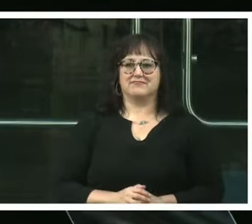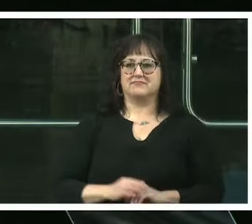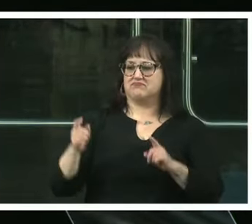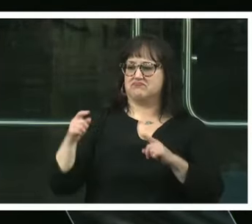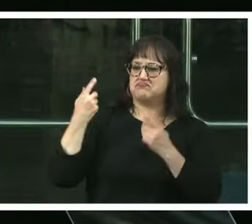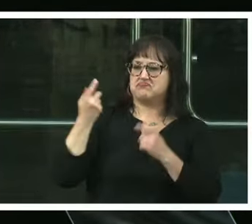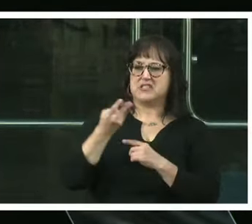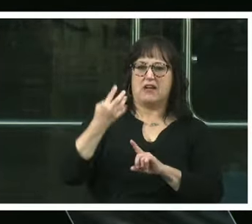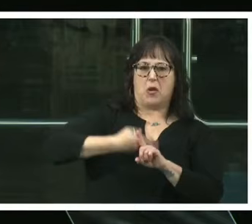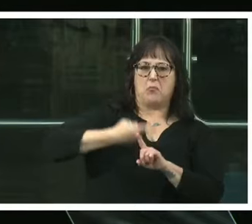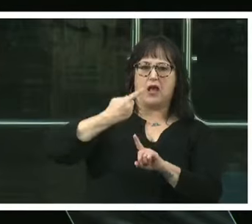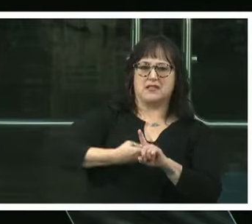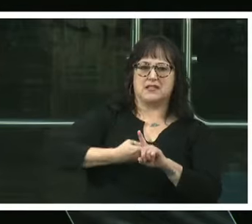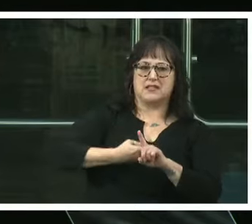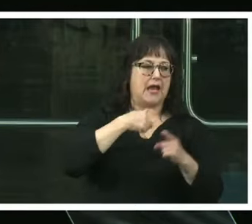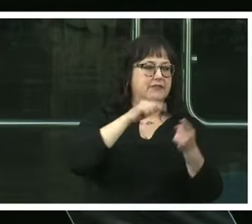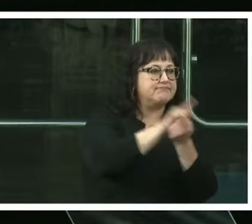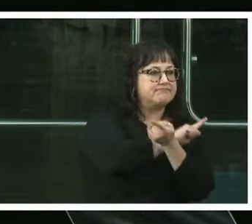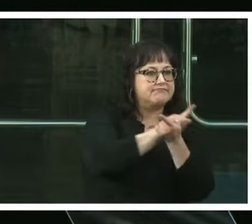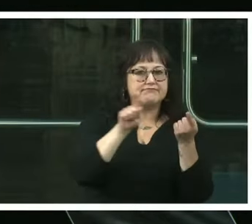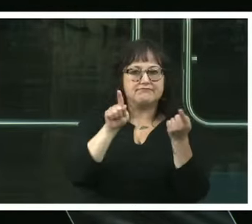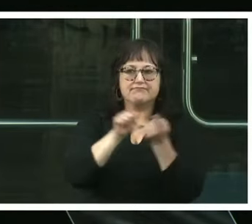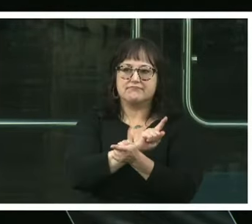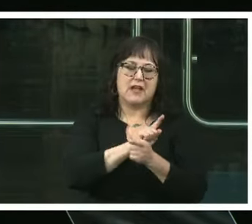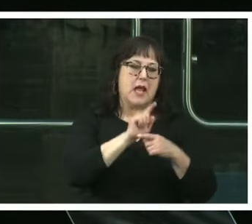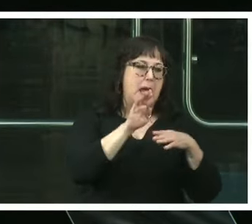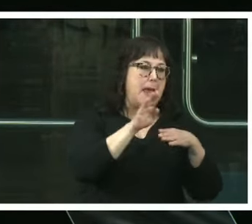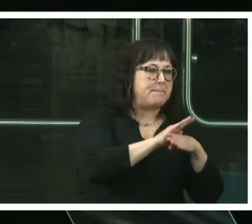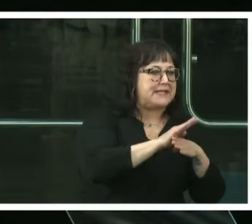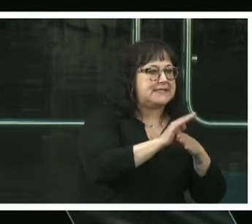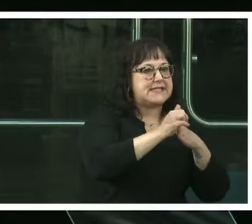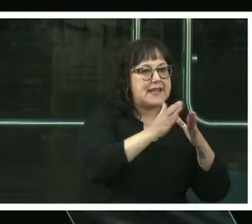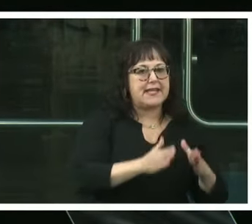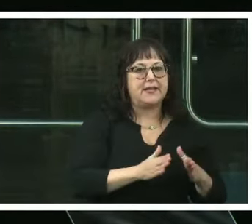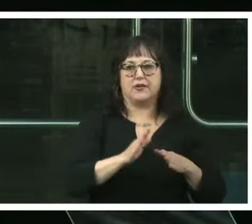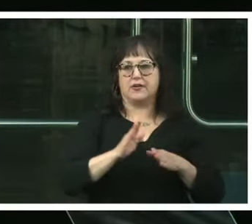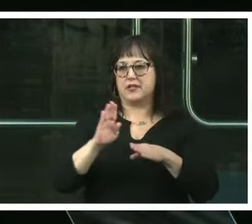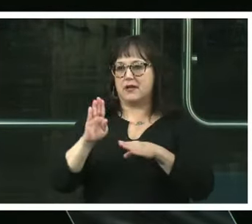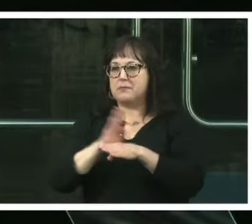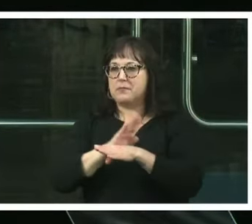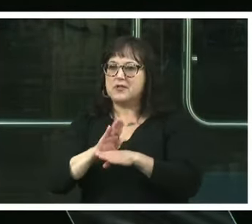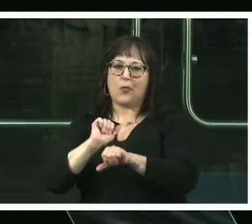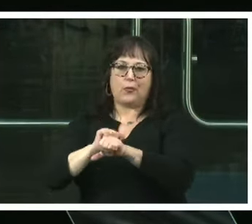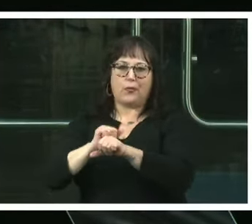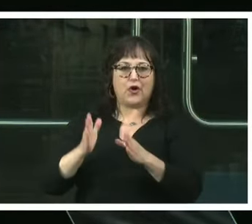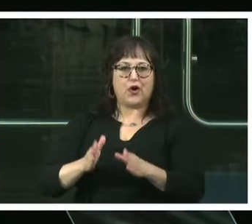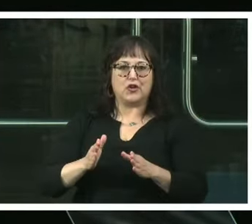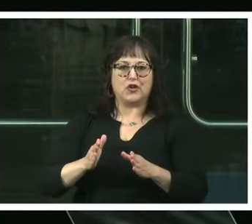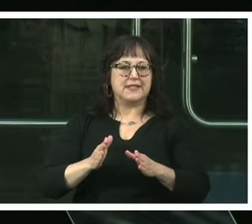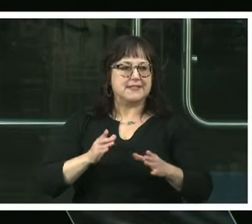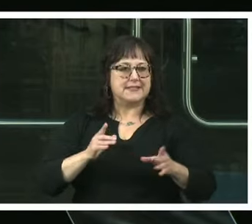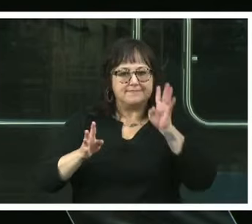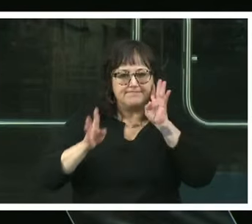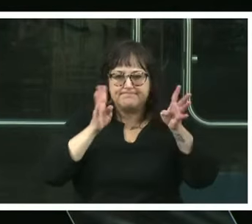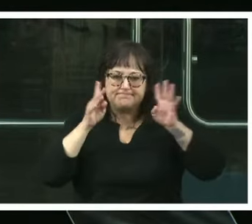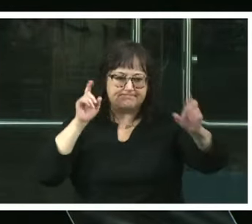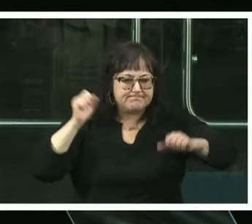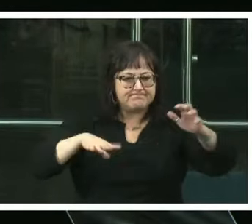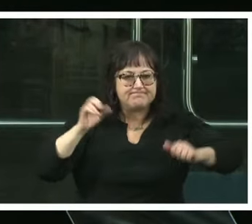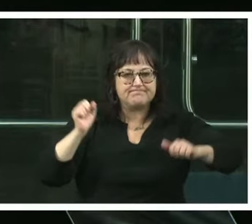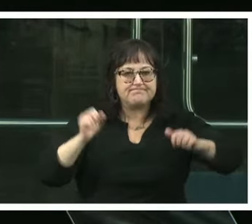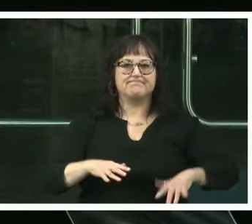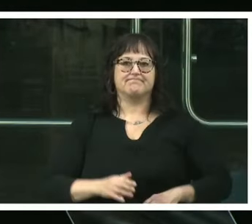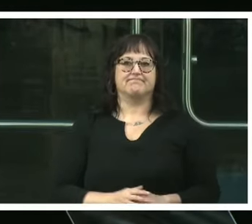several months, I've met with business leaders, small businesses, and workers to seek and share ideas. And